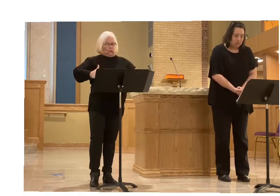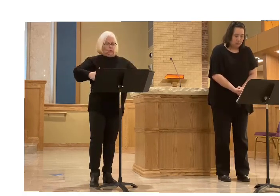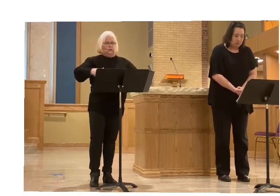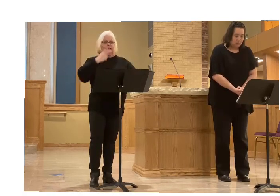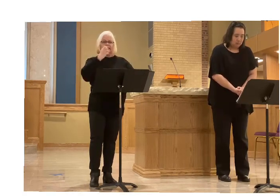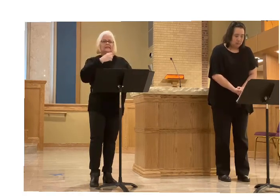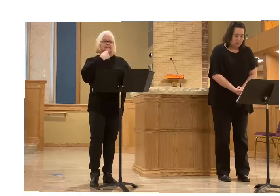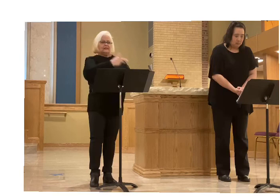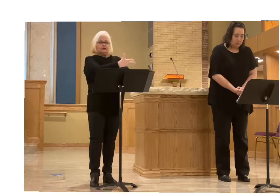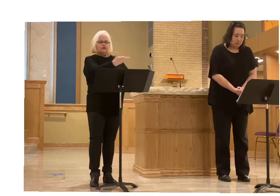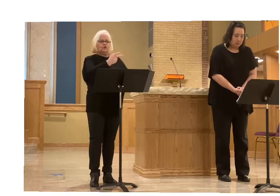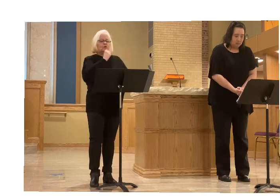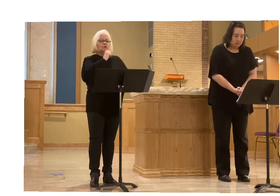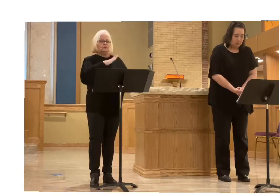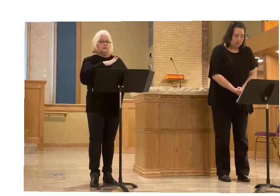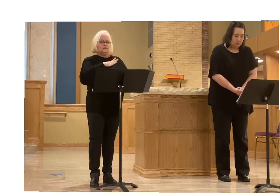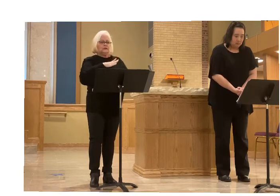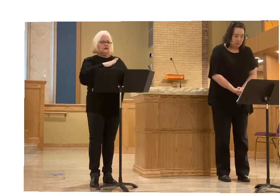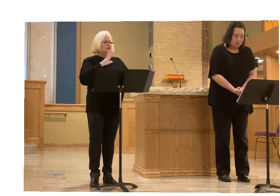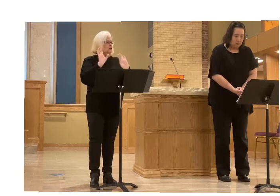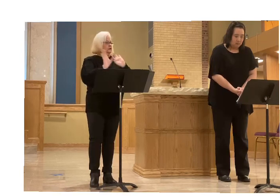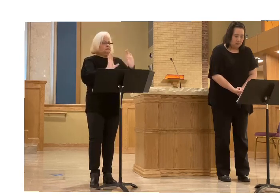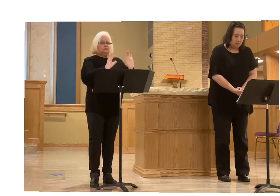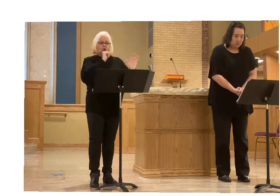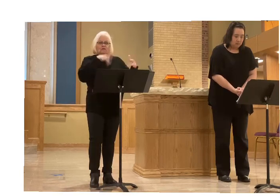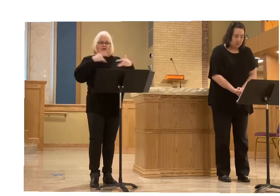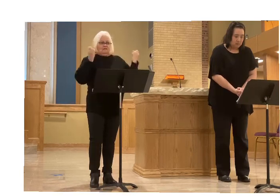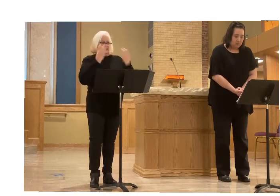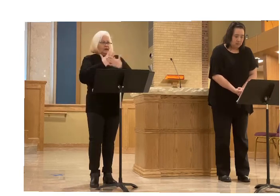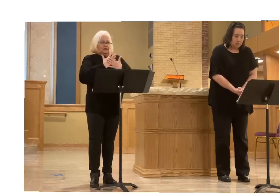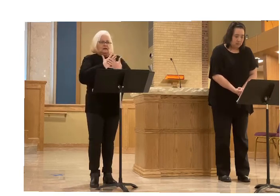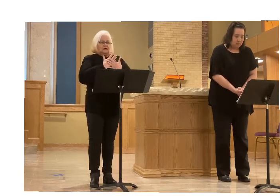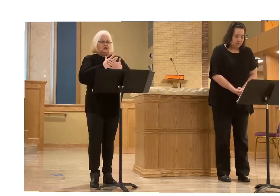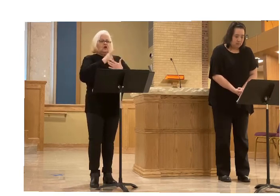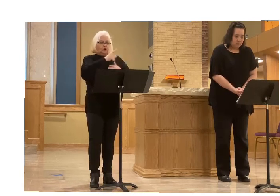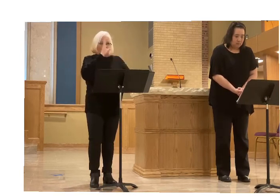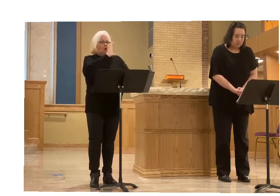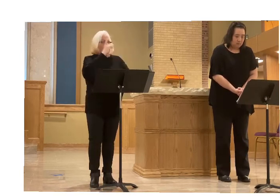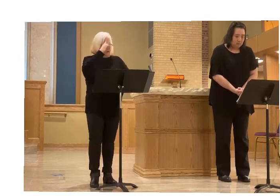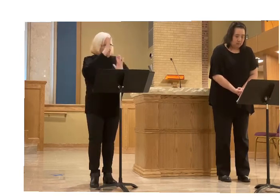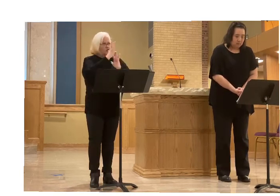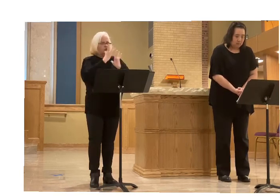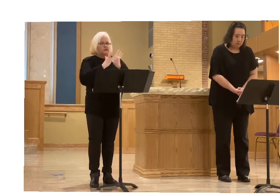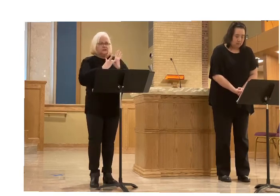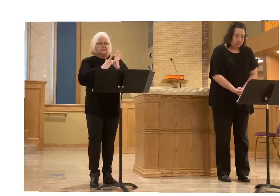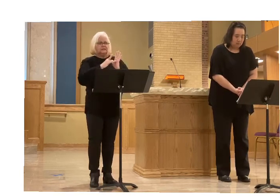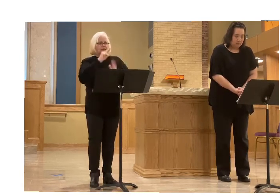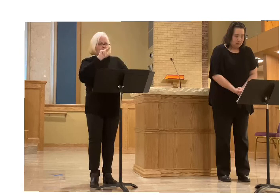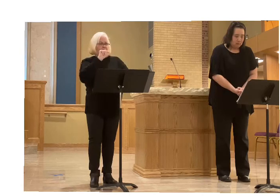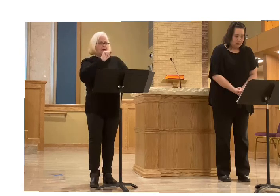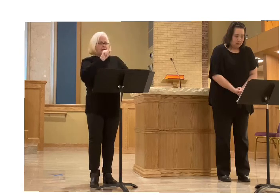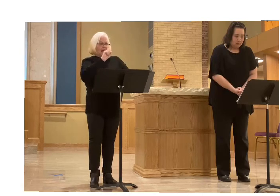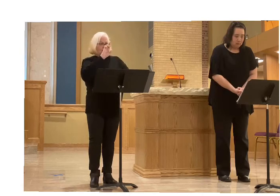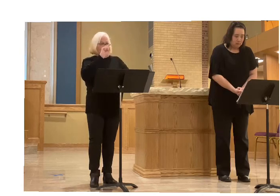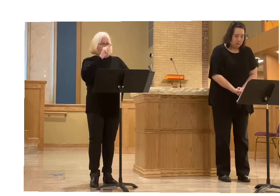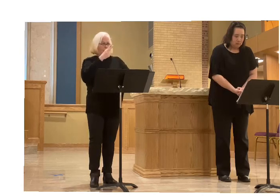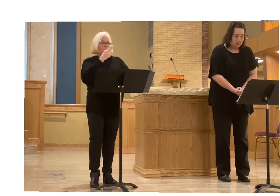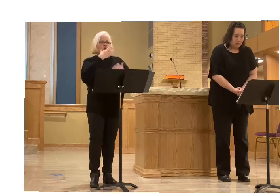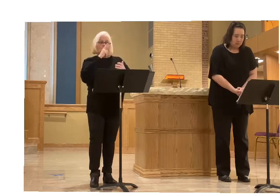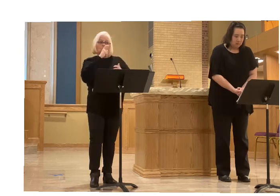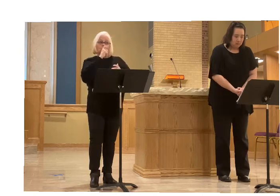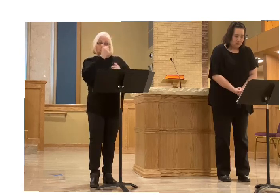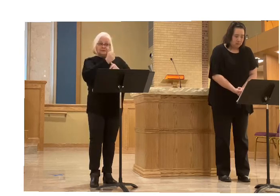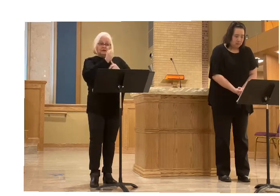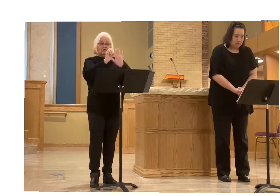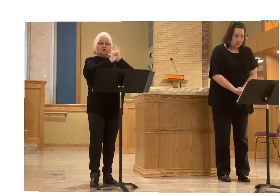He said to them, "Do not be terrified. You are looking for Jesus of Nazareth, who was